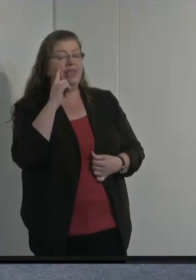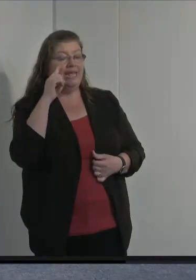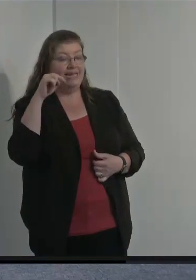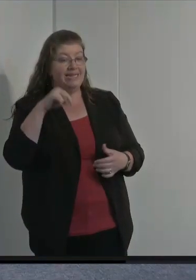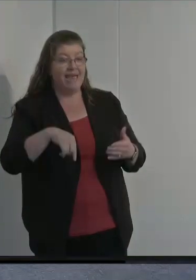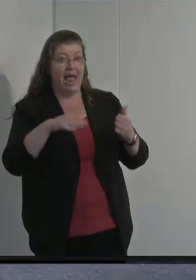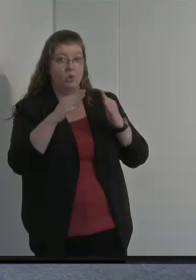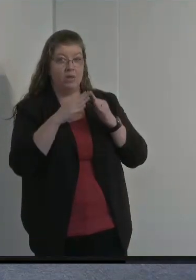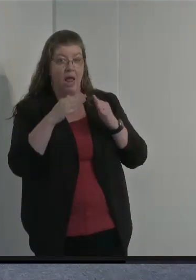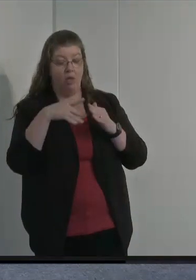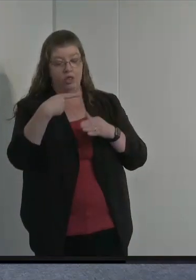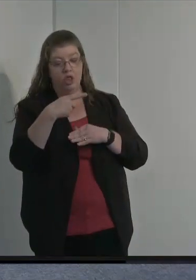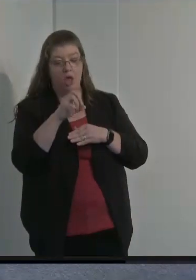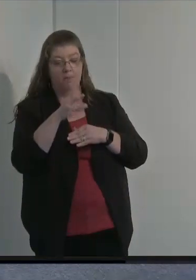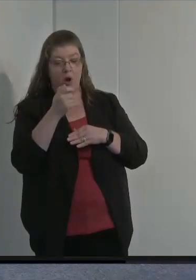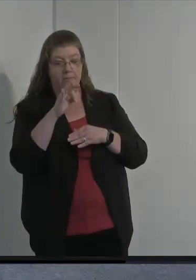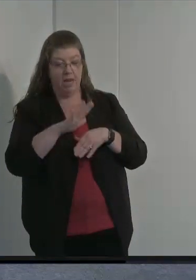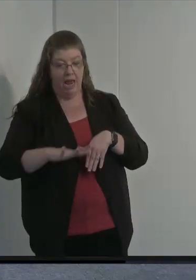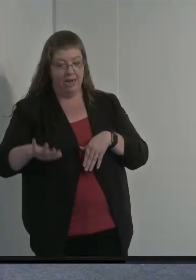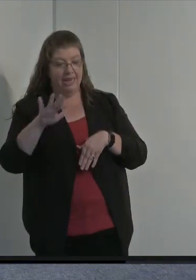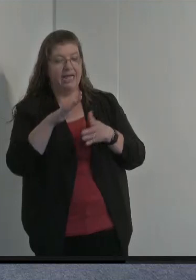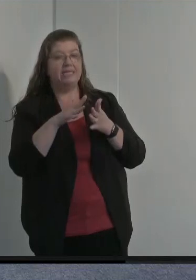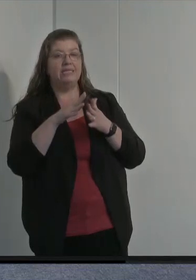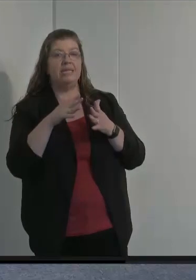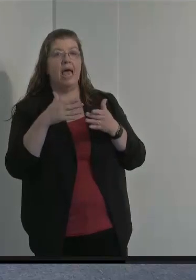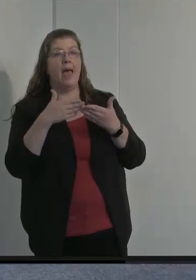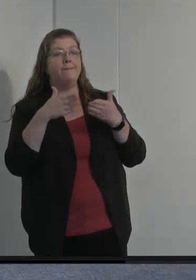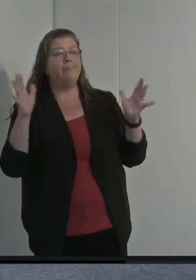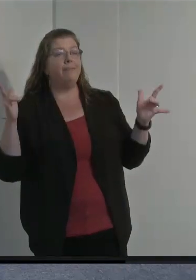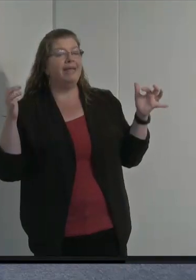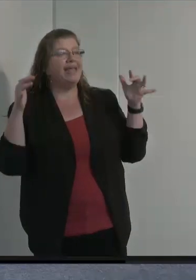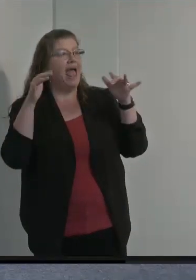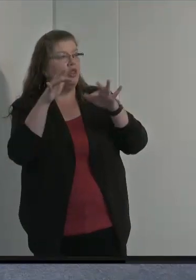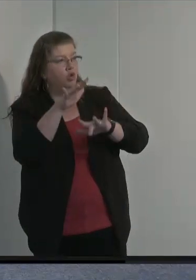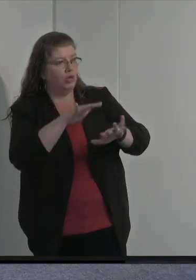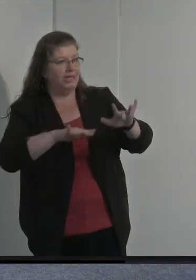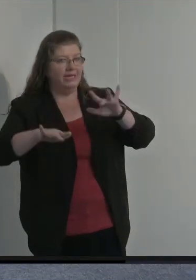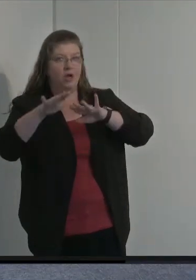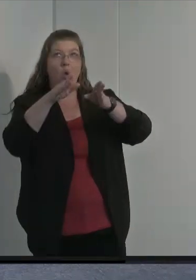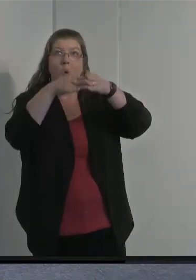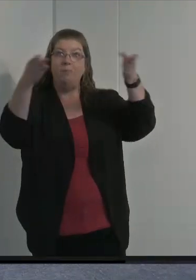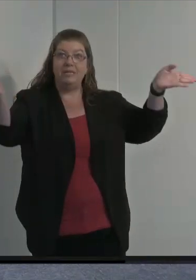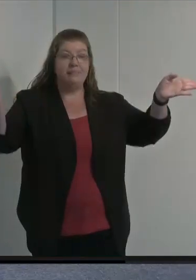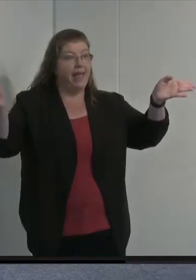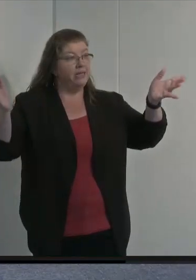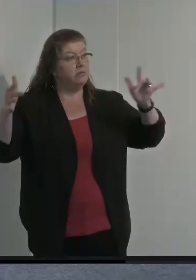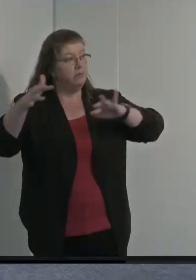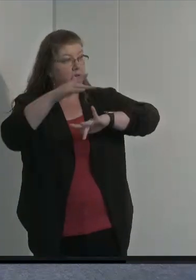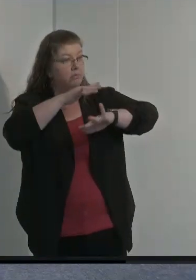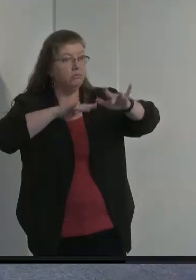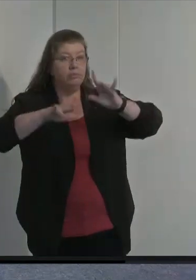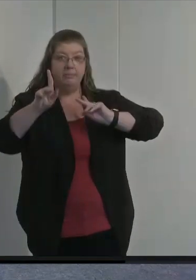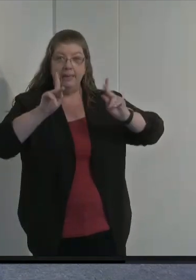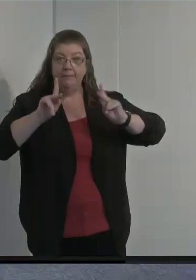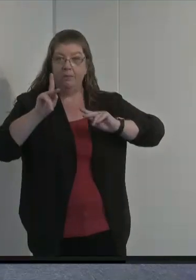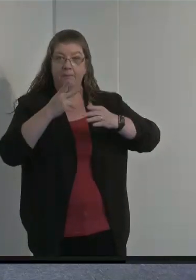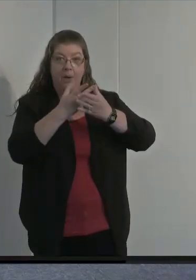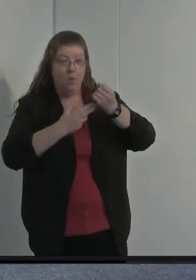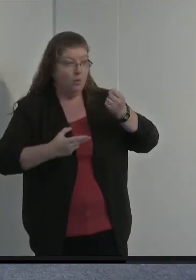downtown, the promenade is sort of a public gathering in an open space, and it's sort of a little bit of